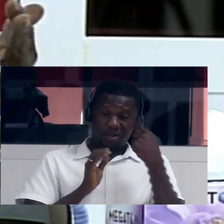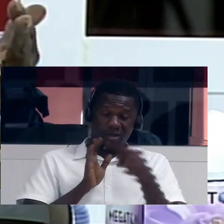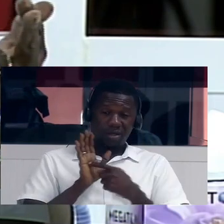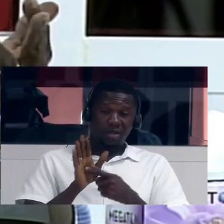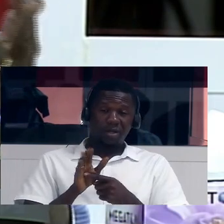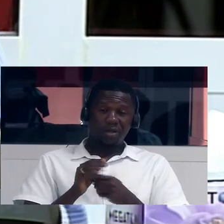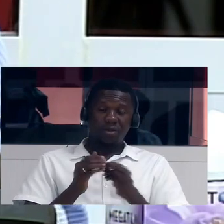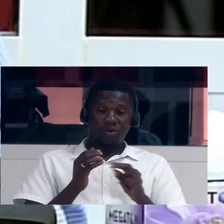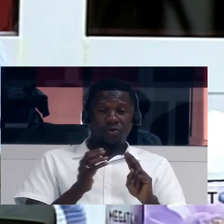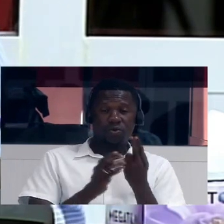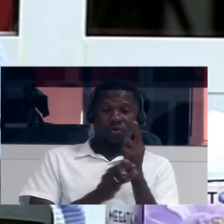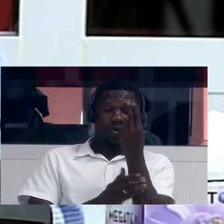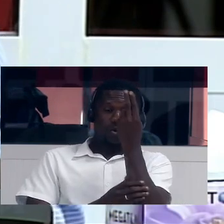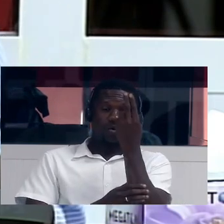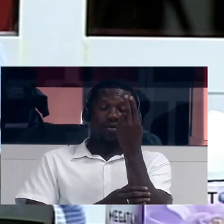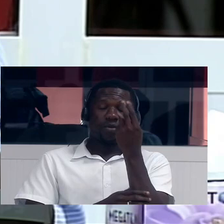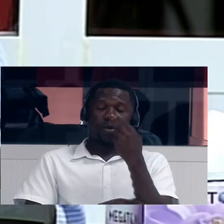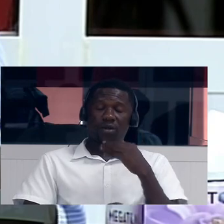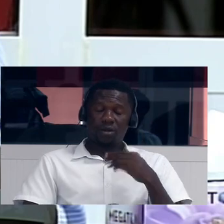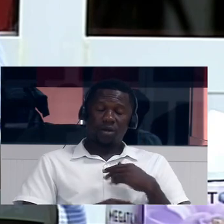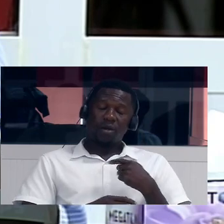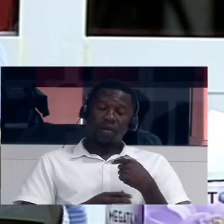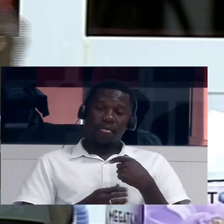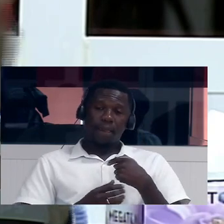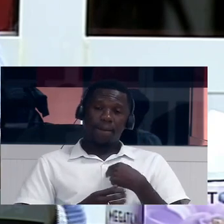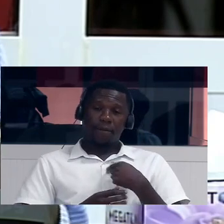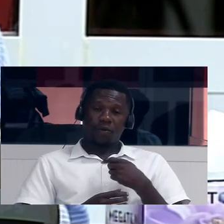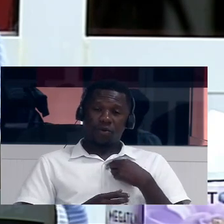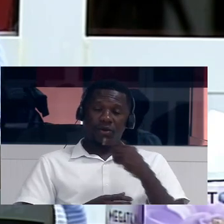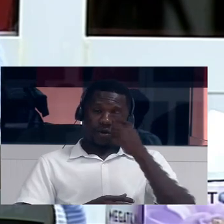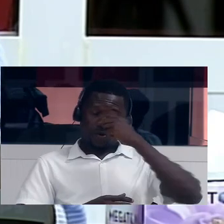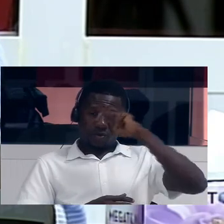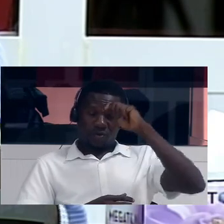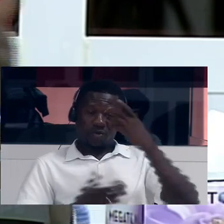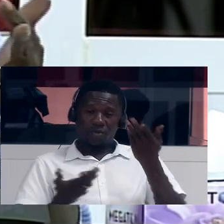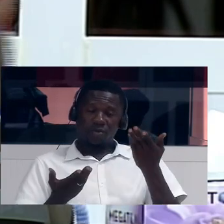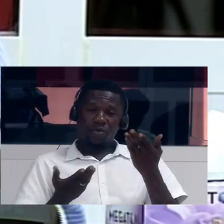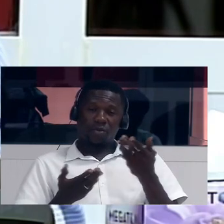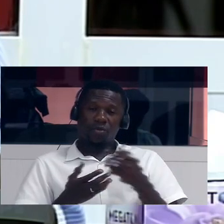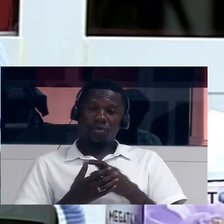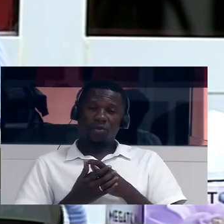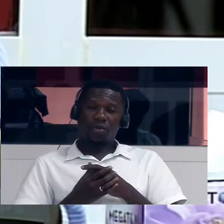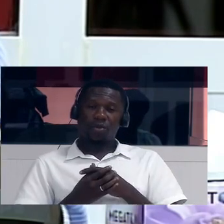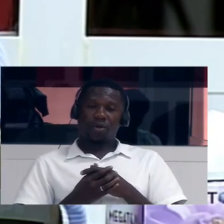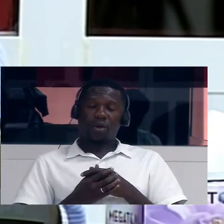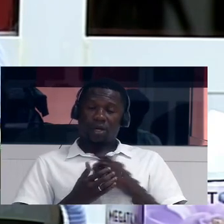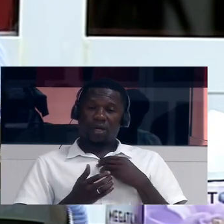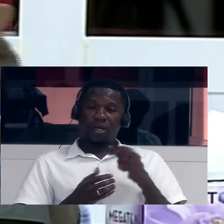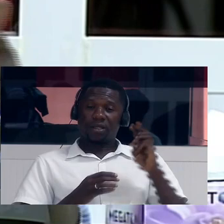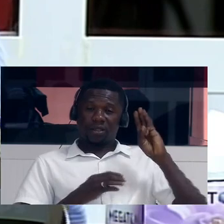up, I was a cub and a